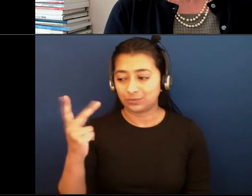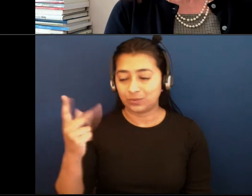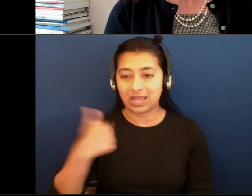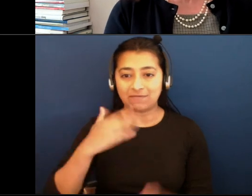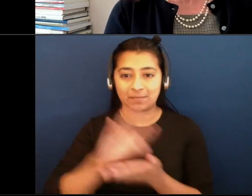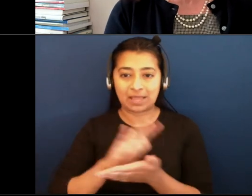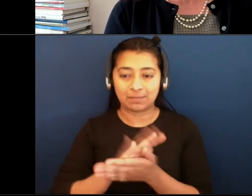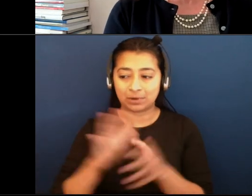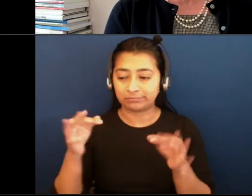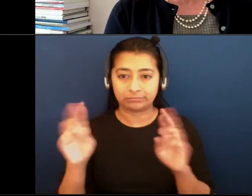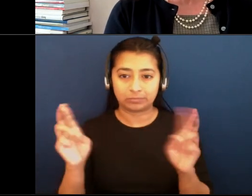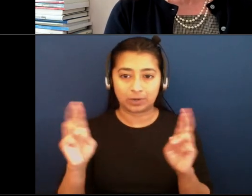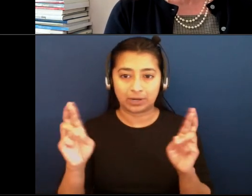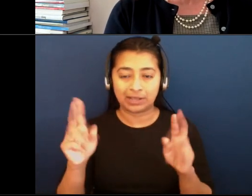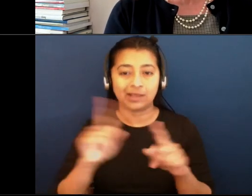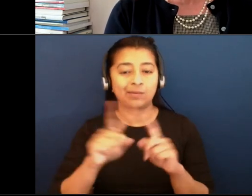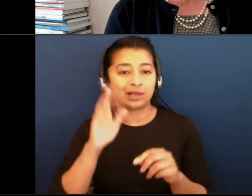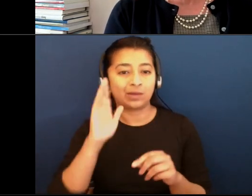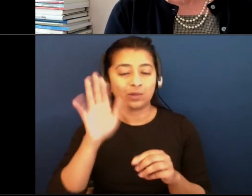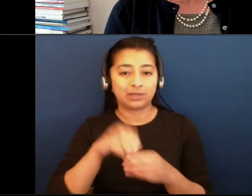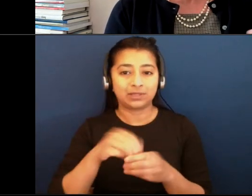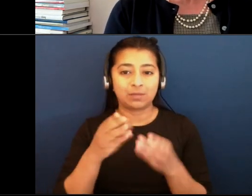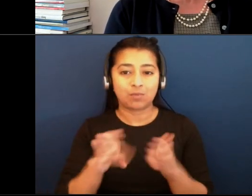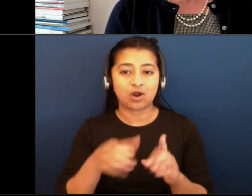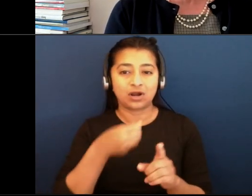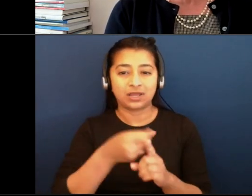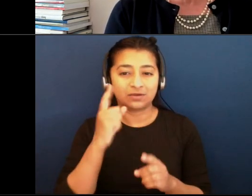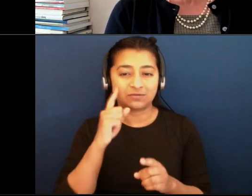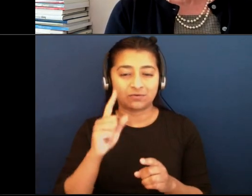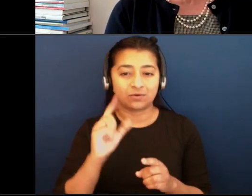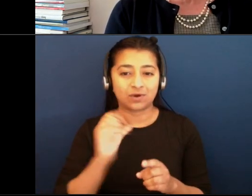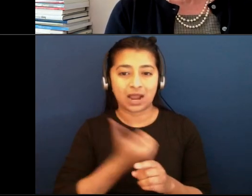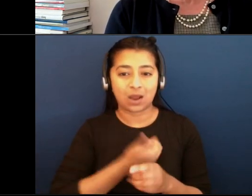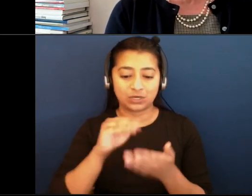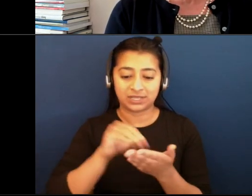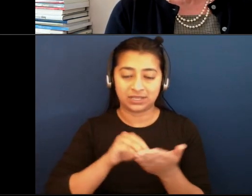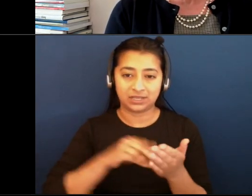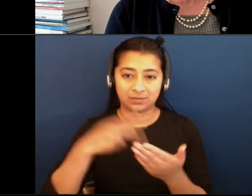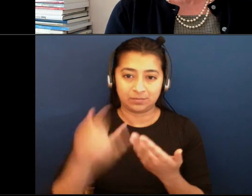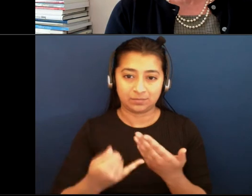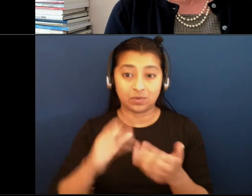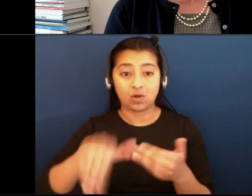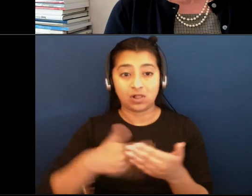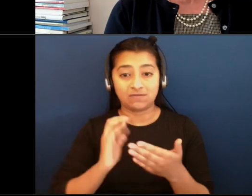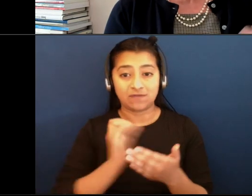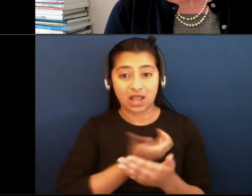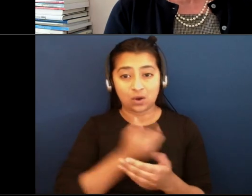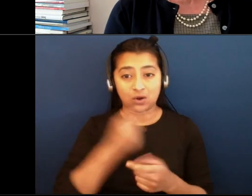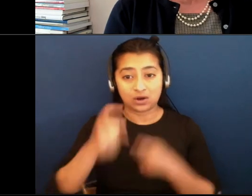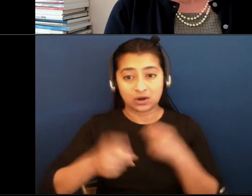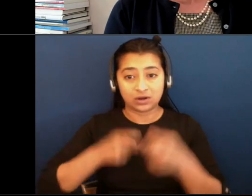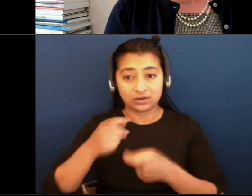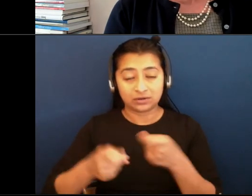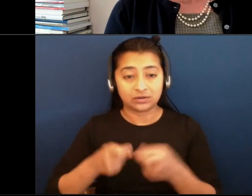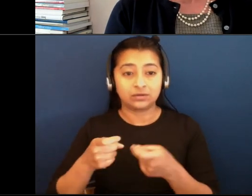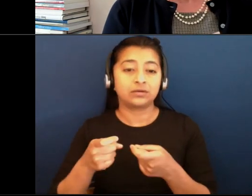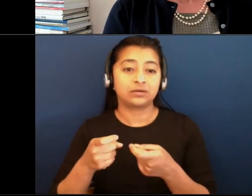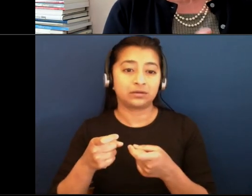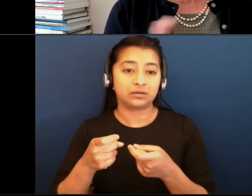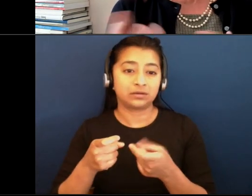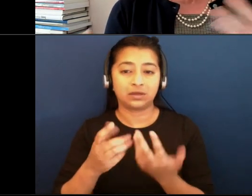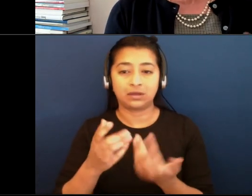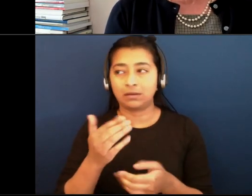broader impacts of our documentary project and all the contributions that we made in terms of maybe not